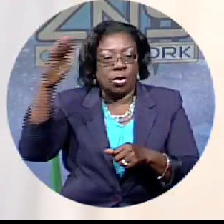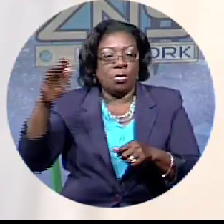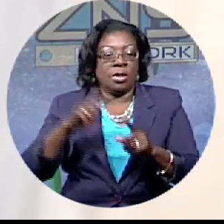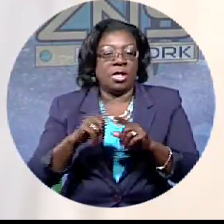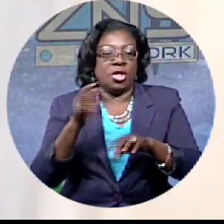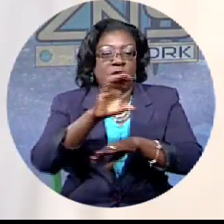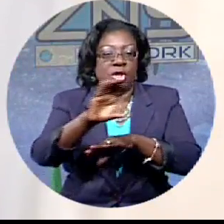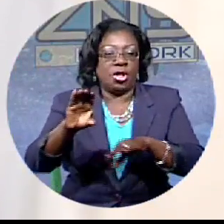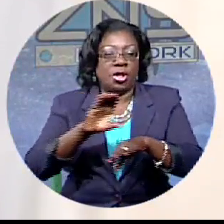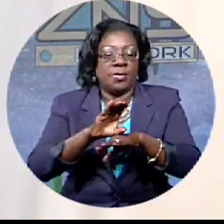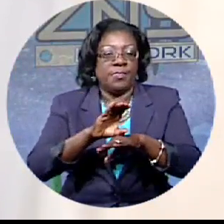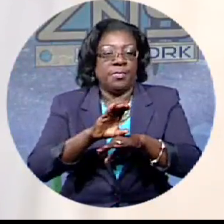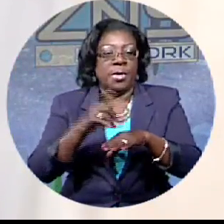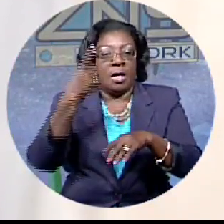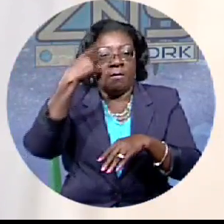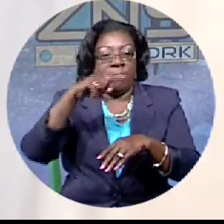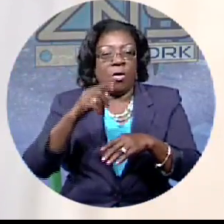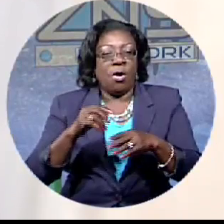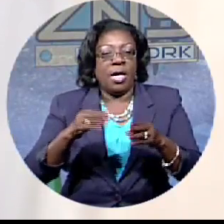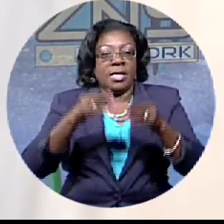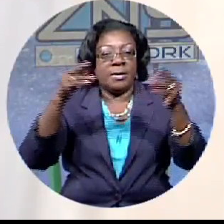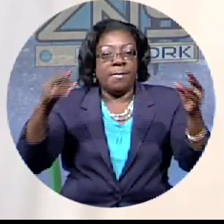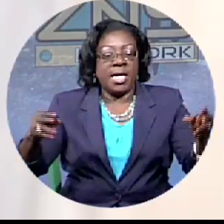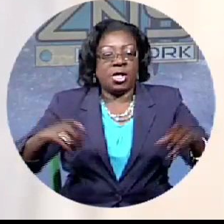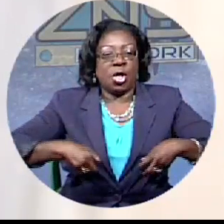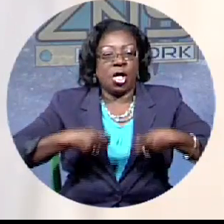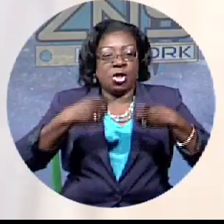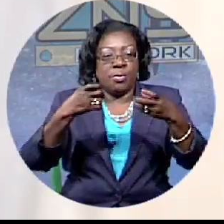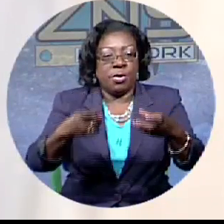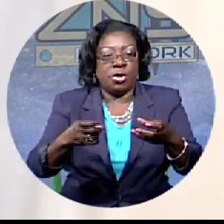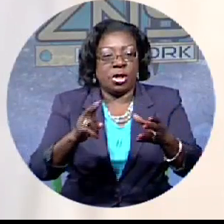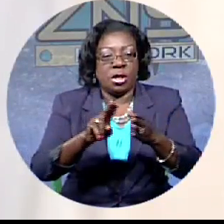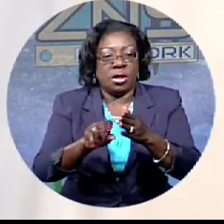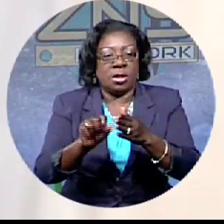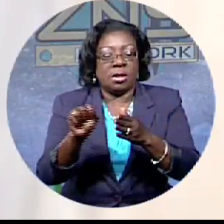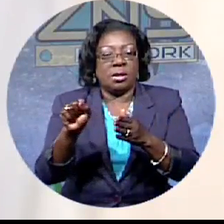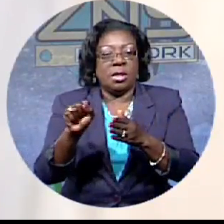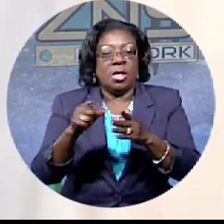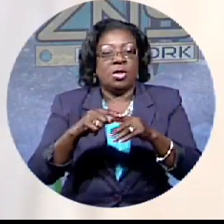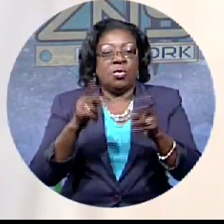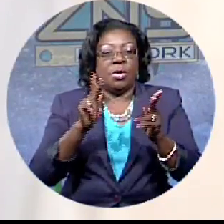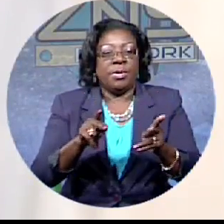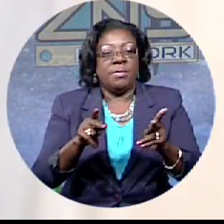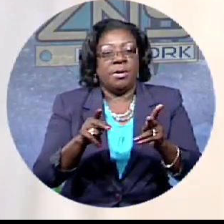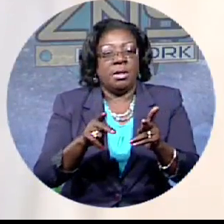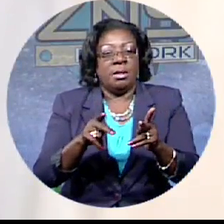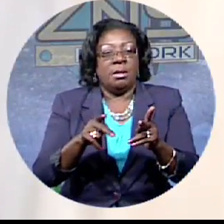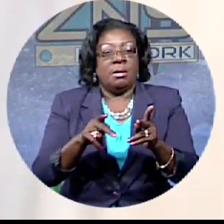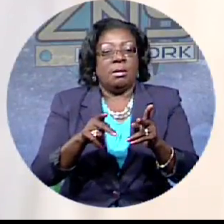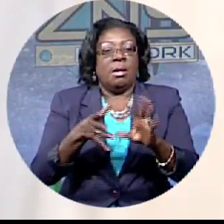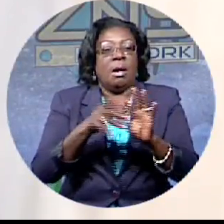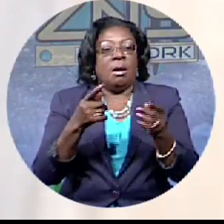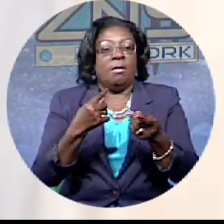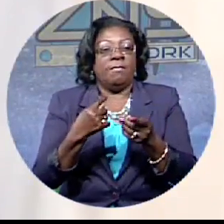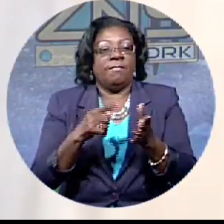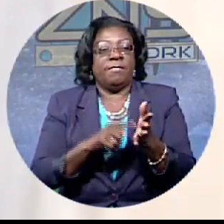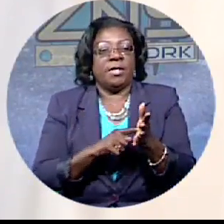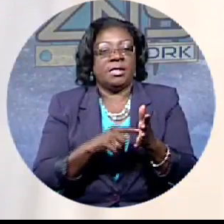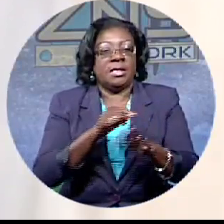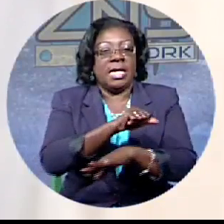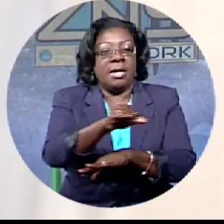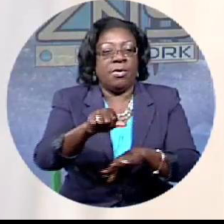church for its major contributions to the people of this